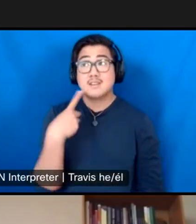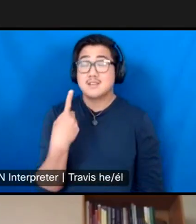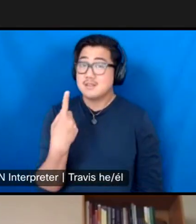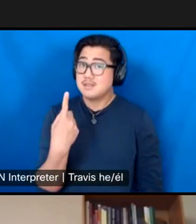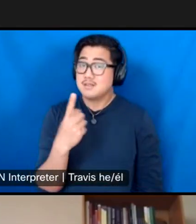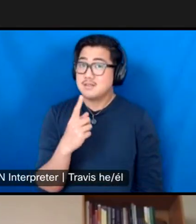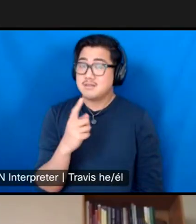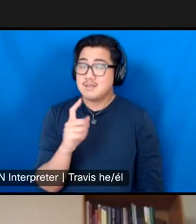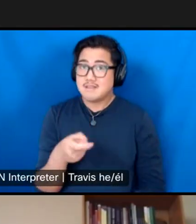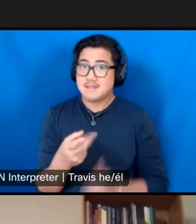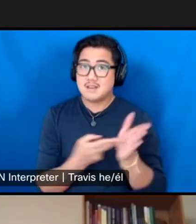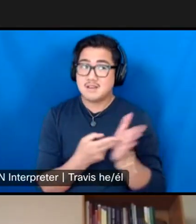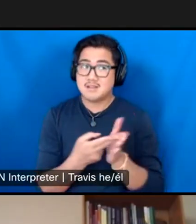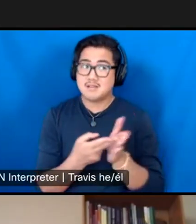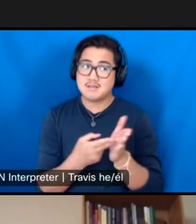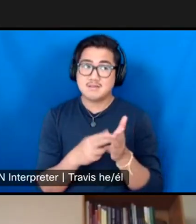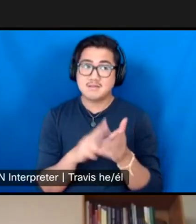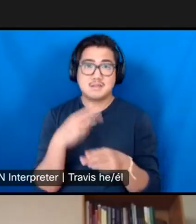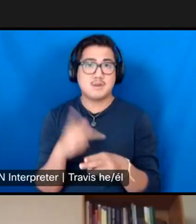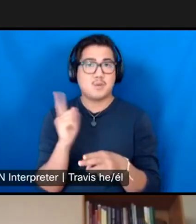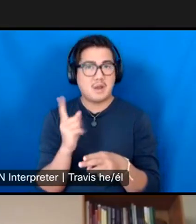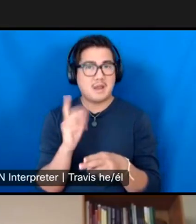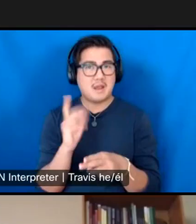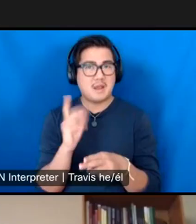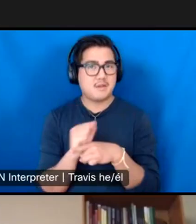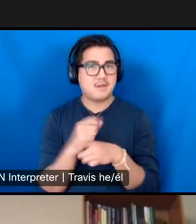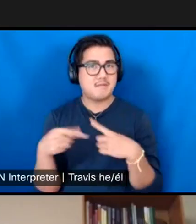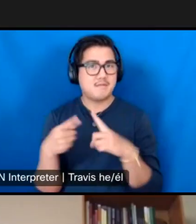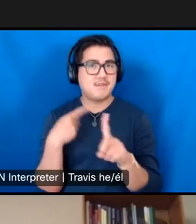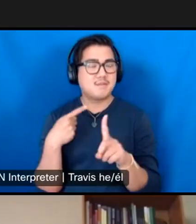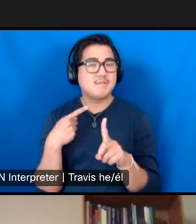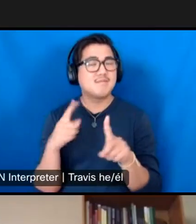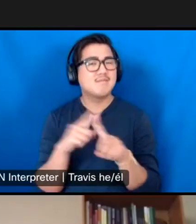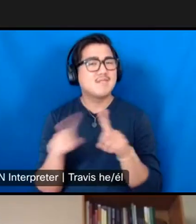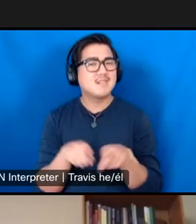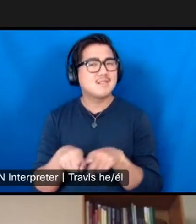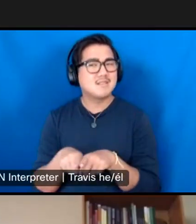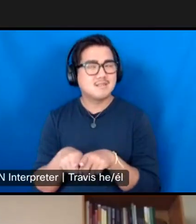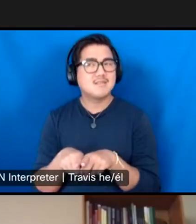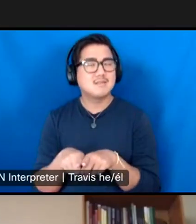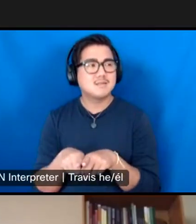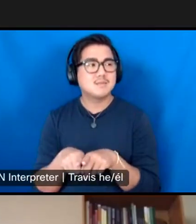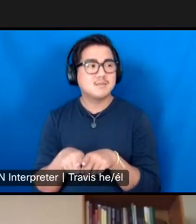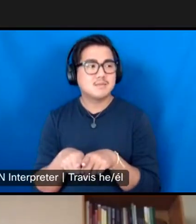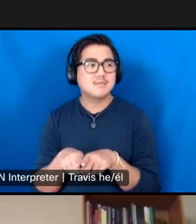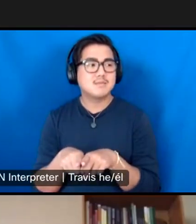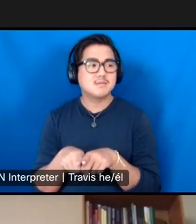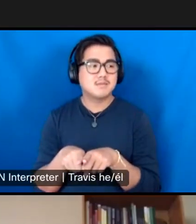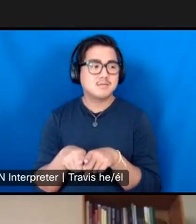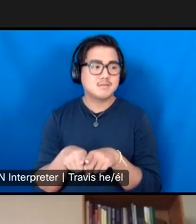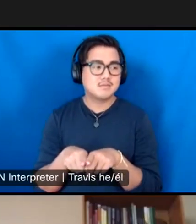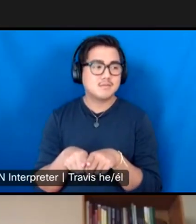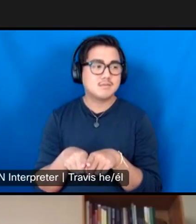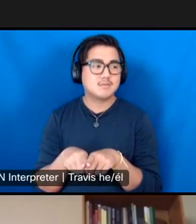about where it came from, but also finding creative ways. There are more practices